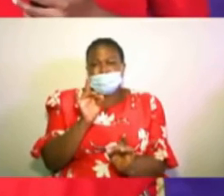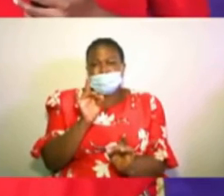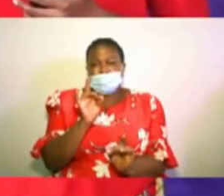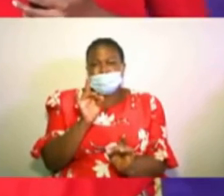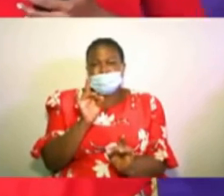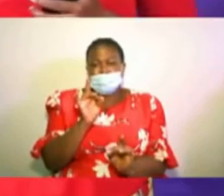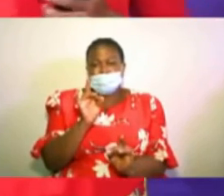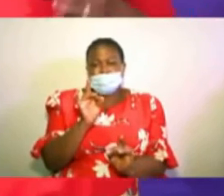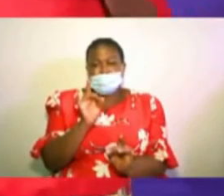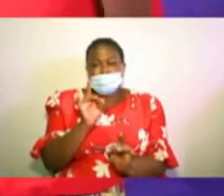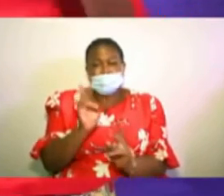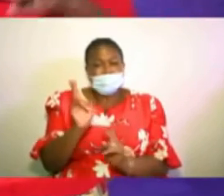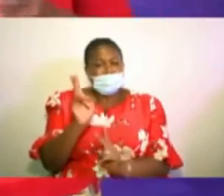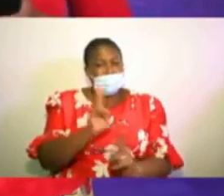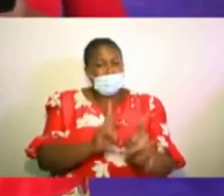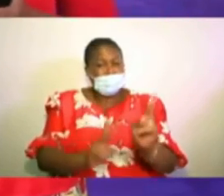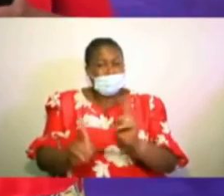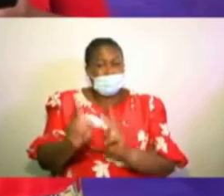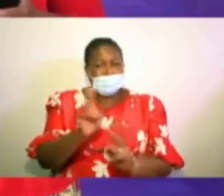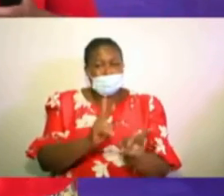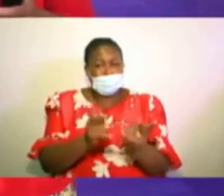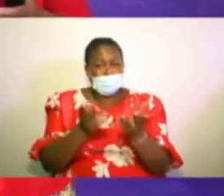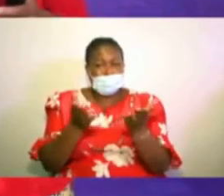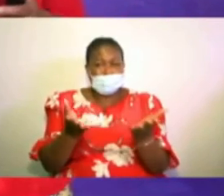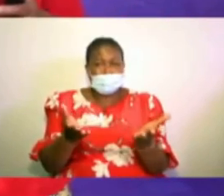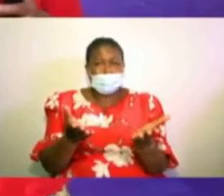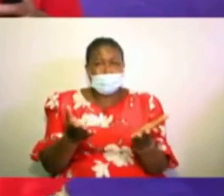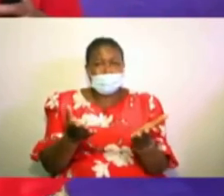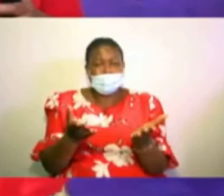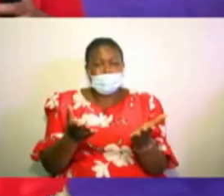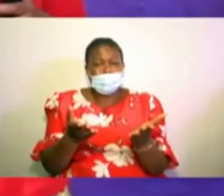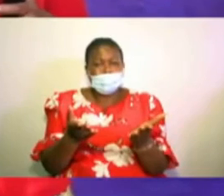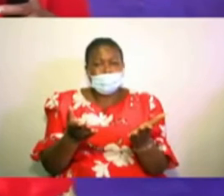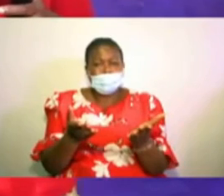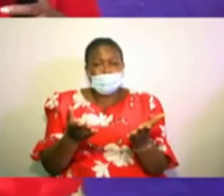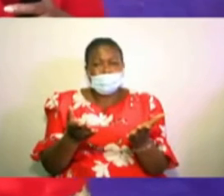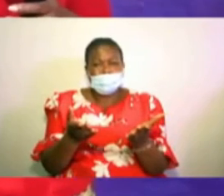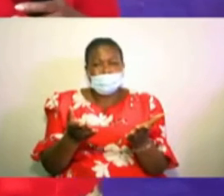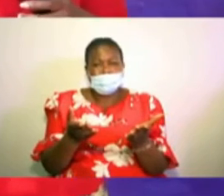Church of God. Église de Dieu. We have